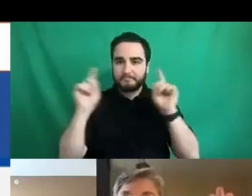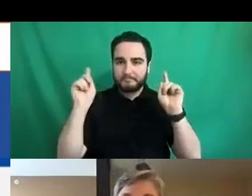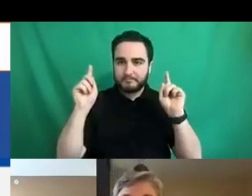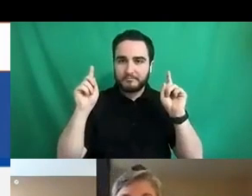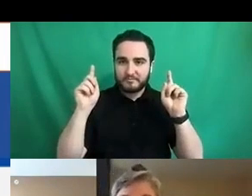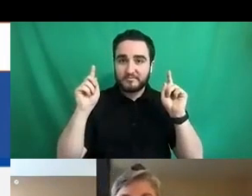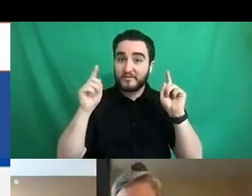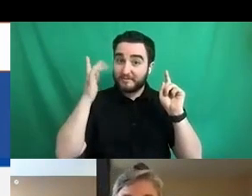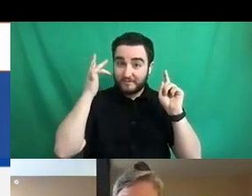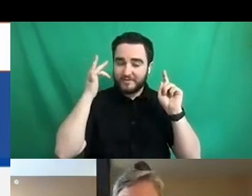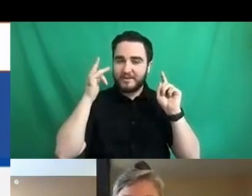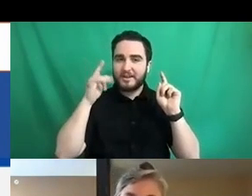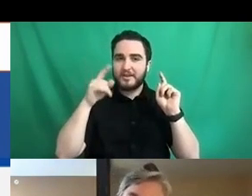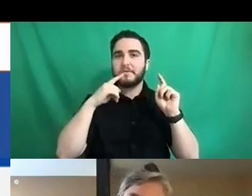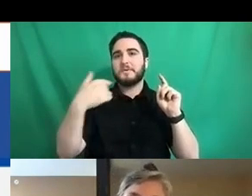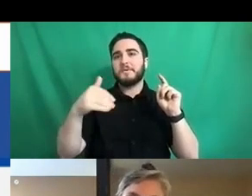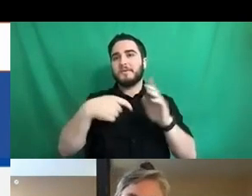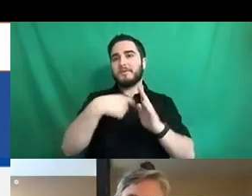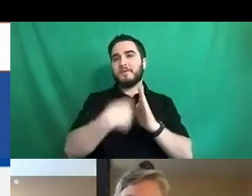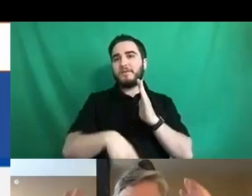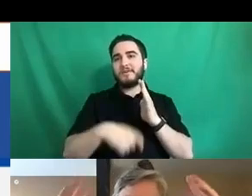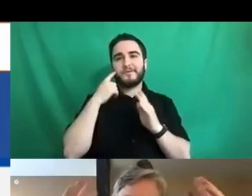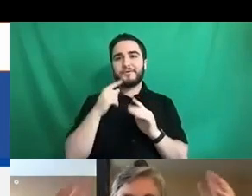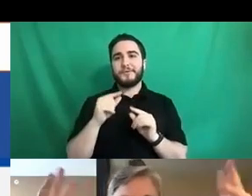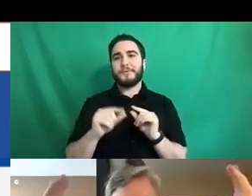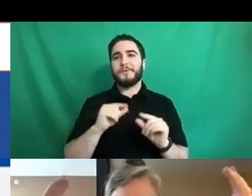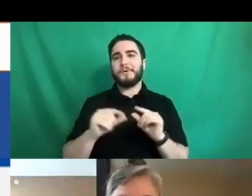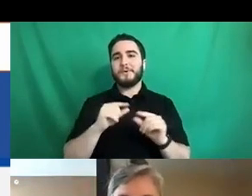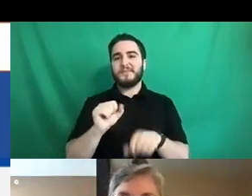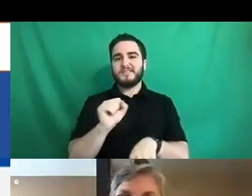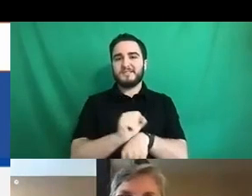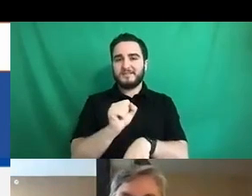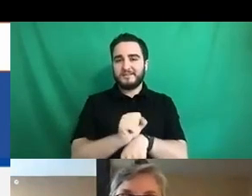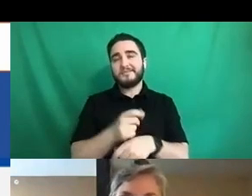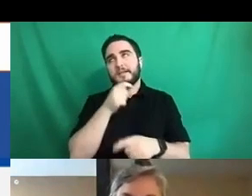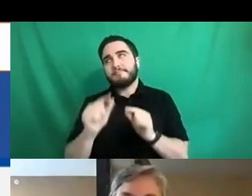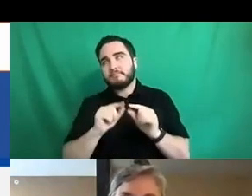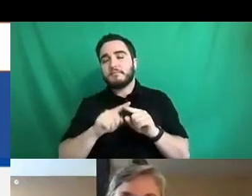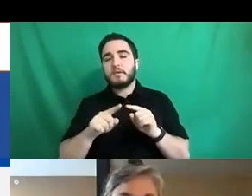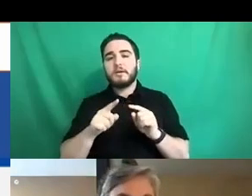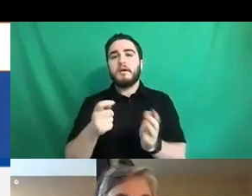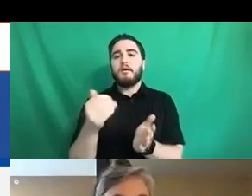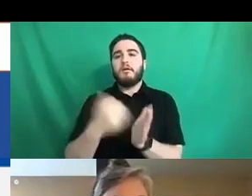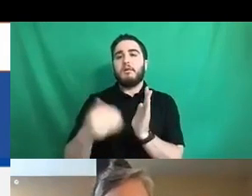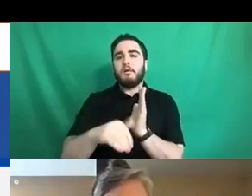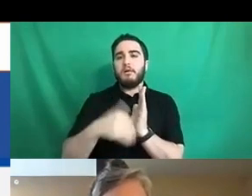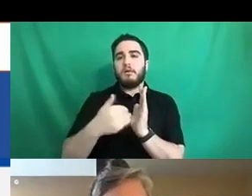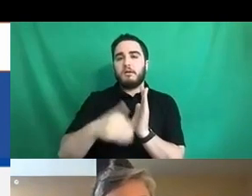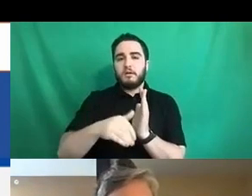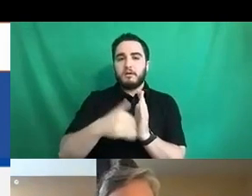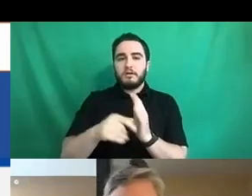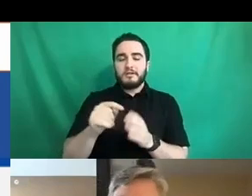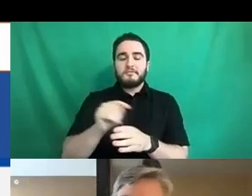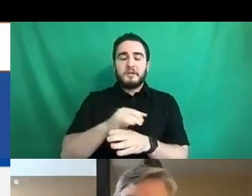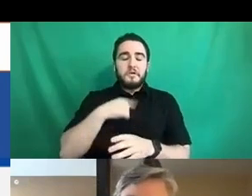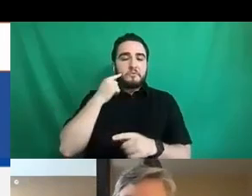because of how much it costs to do menial tasks, not menial tasks, but rote repetitive tasks. So let me correct